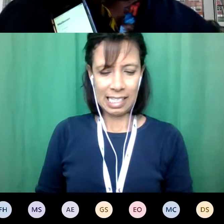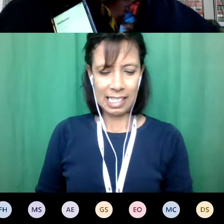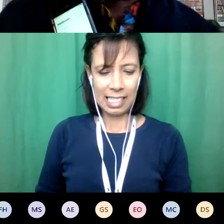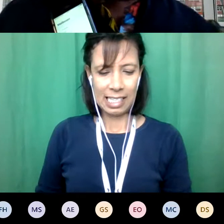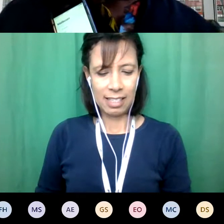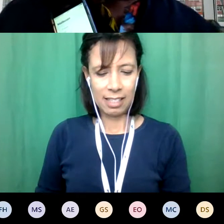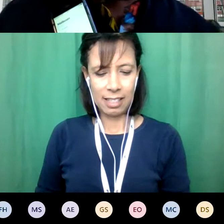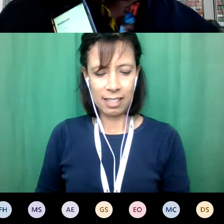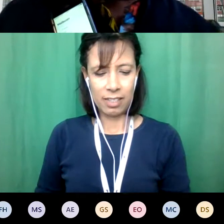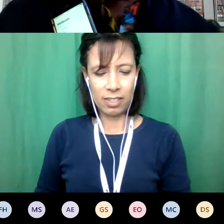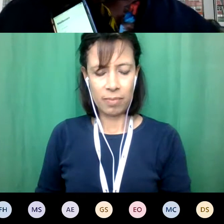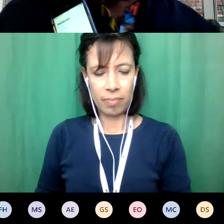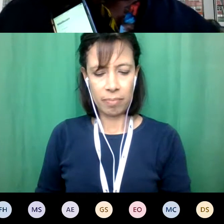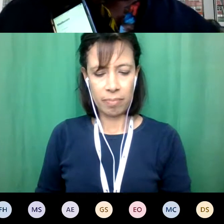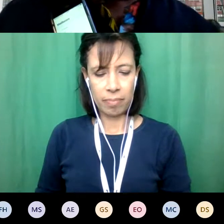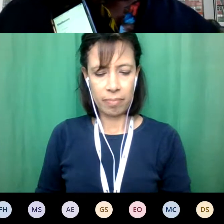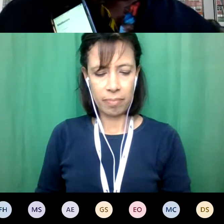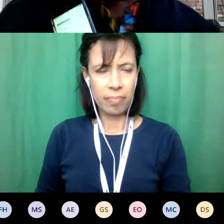off,